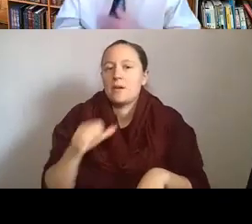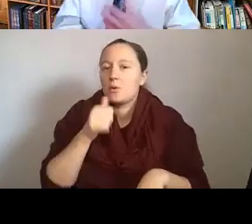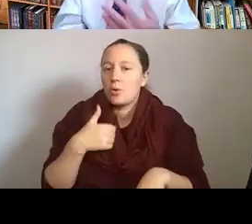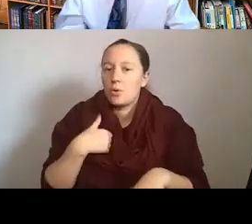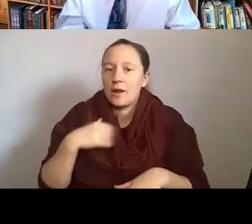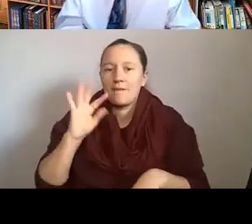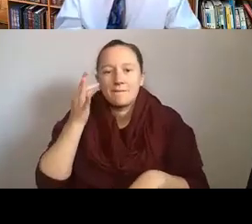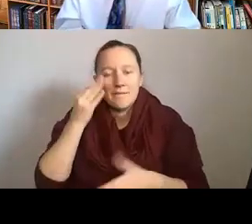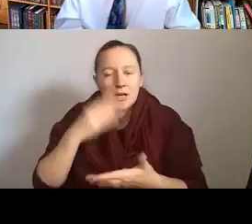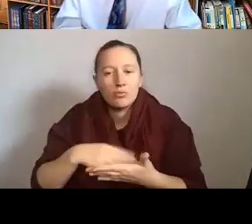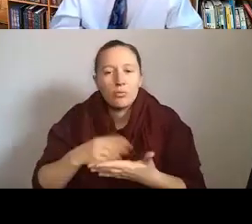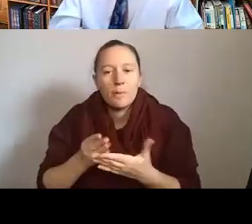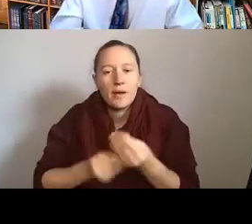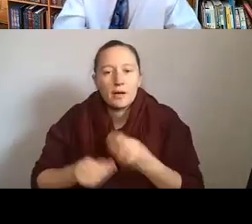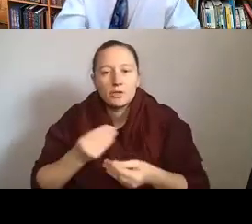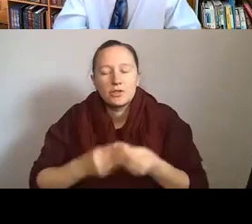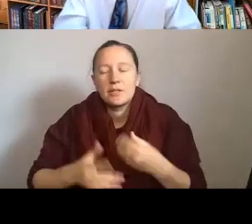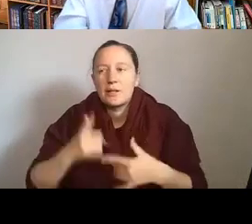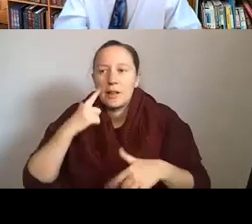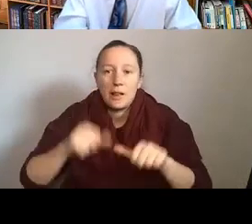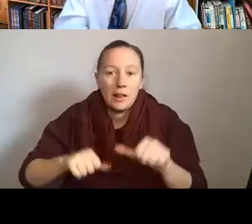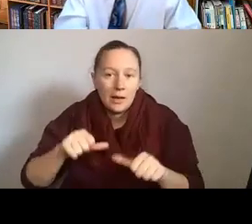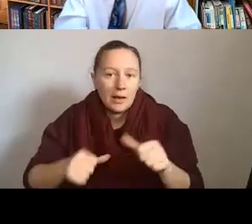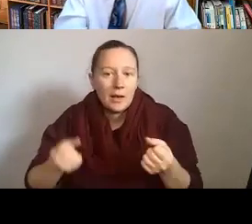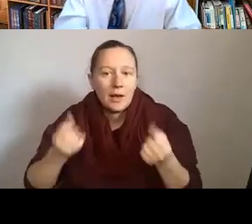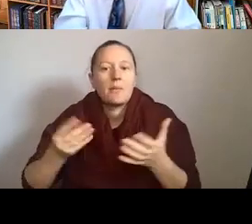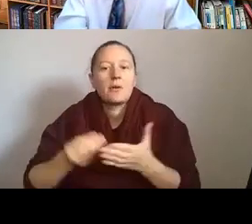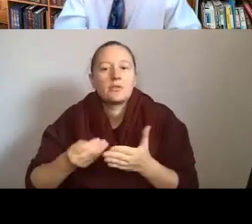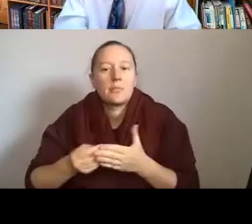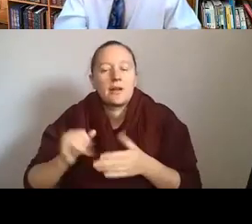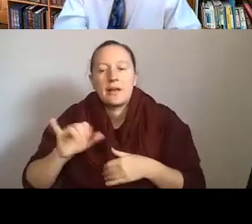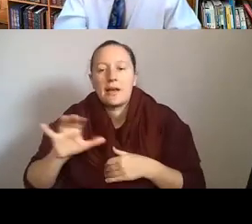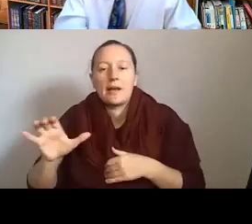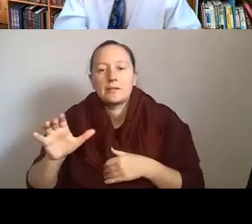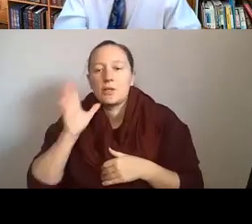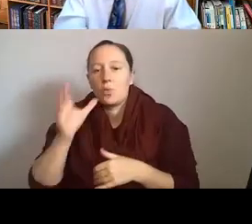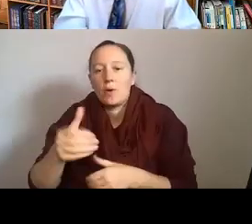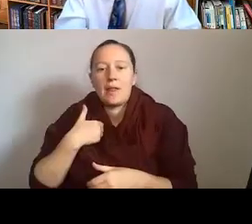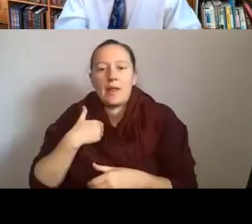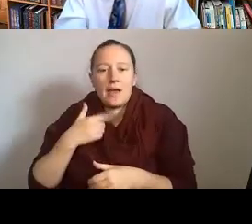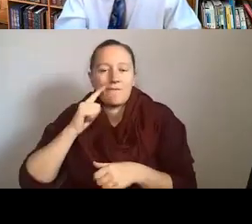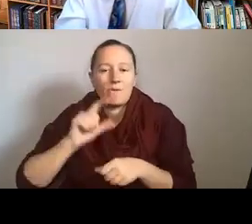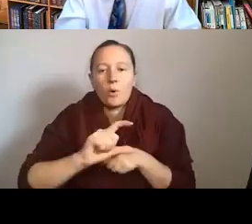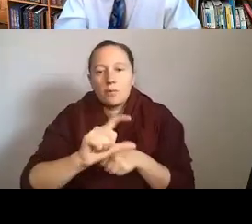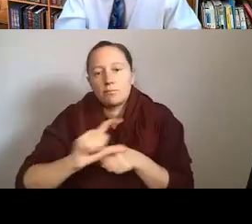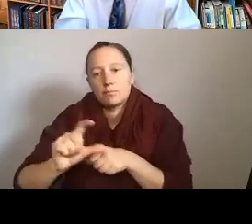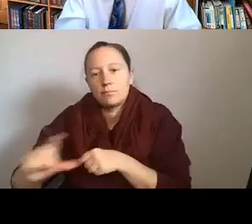or there's other uncertainties about how much money an institute might have to distribute out for fellowship.